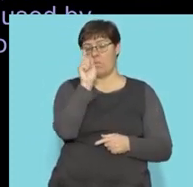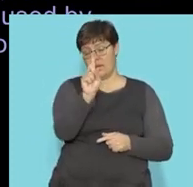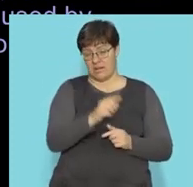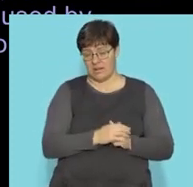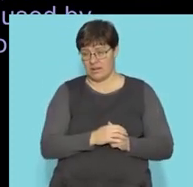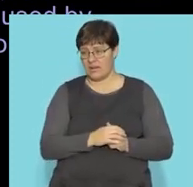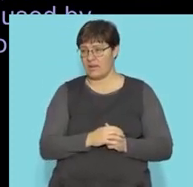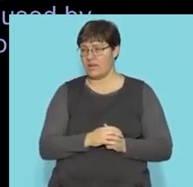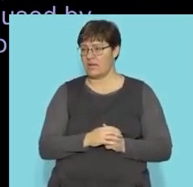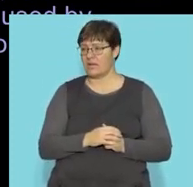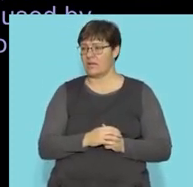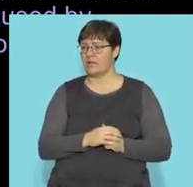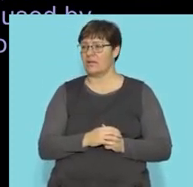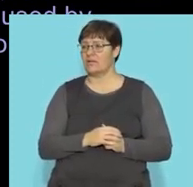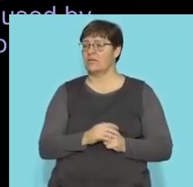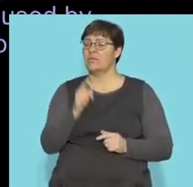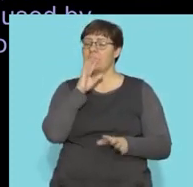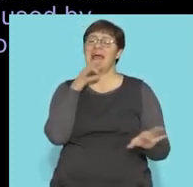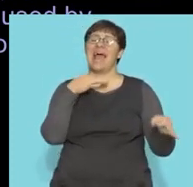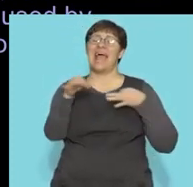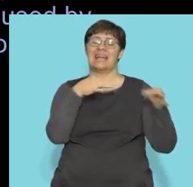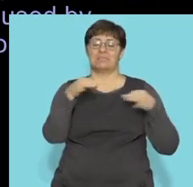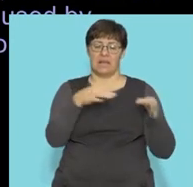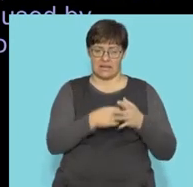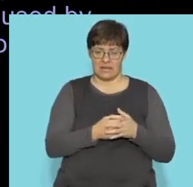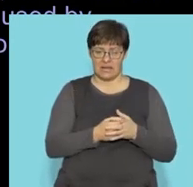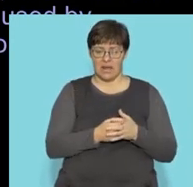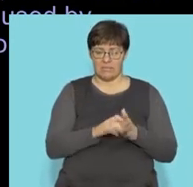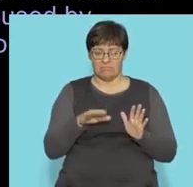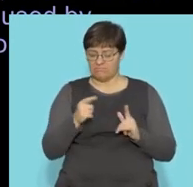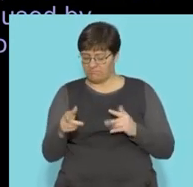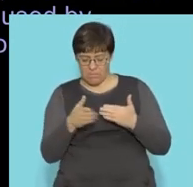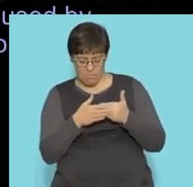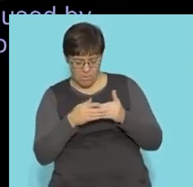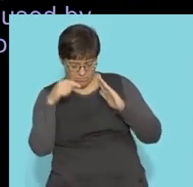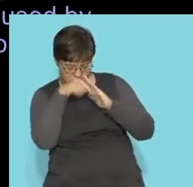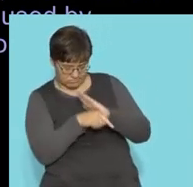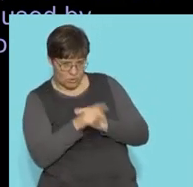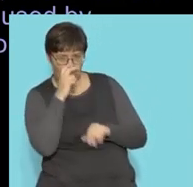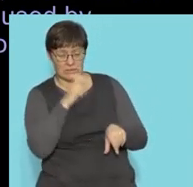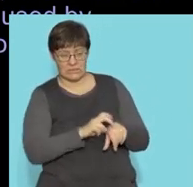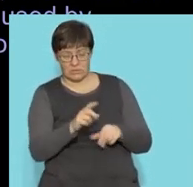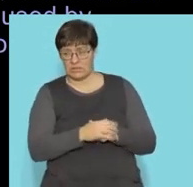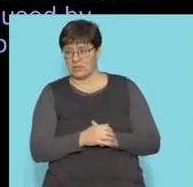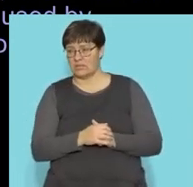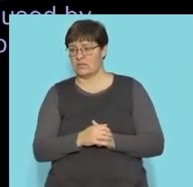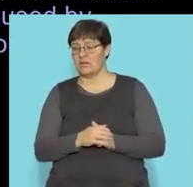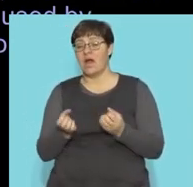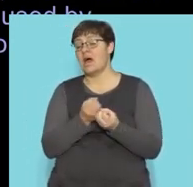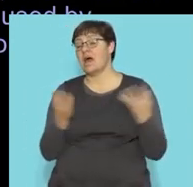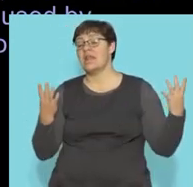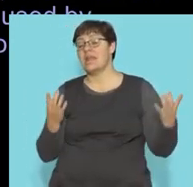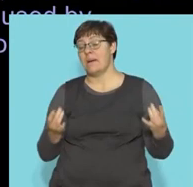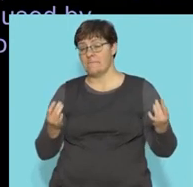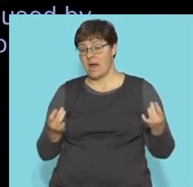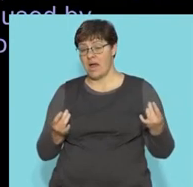let's explain. In other words, let's unpack what we mean. It is the number of